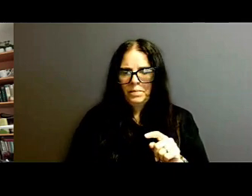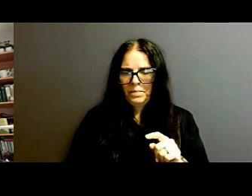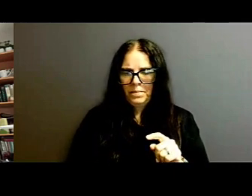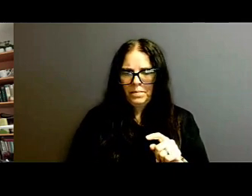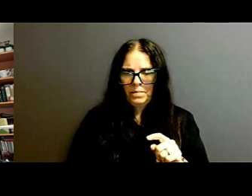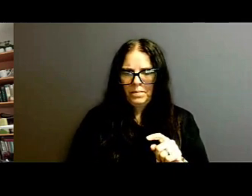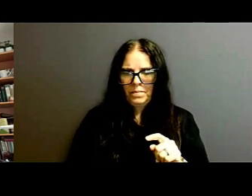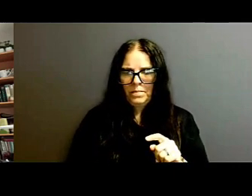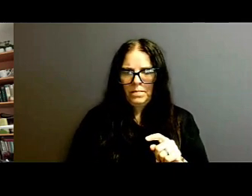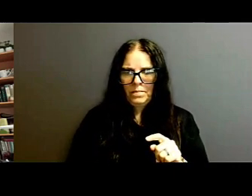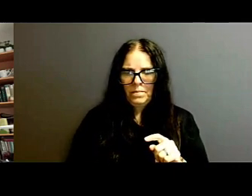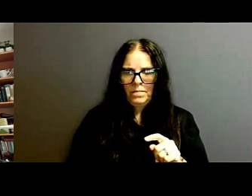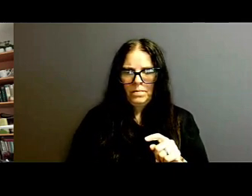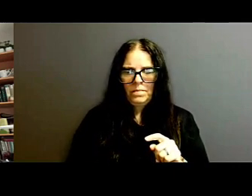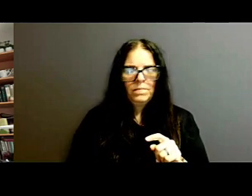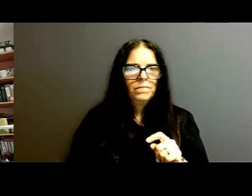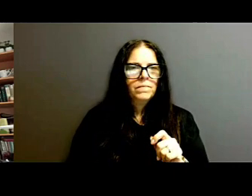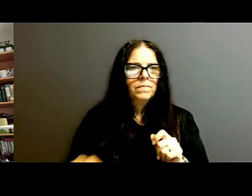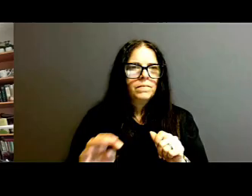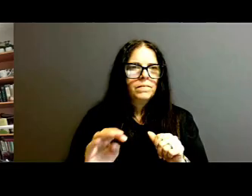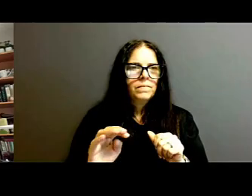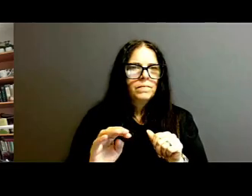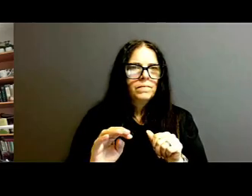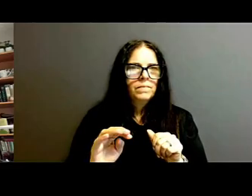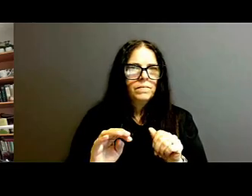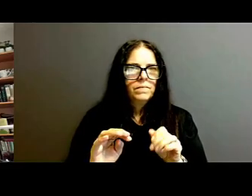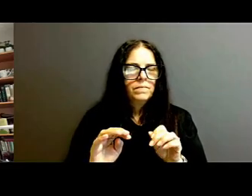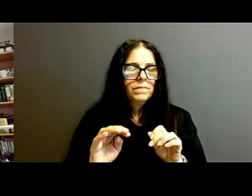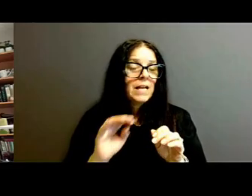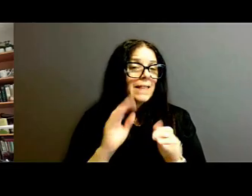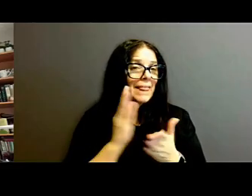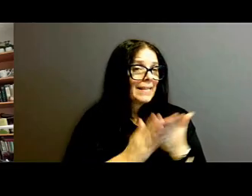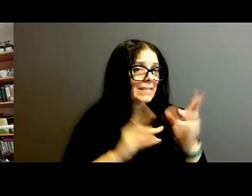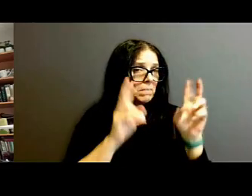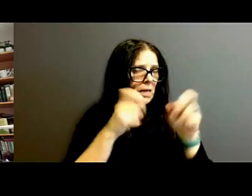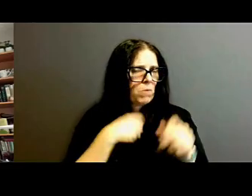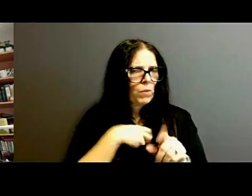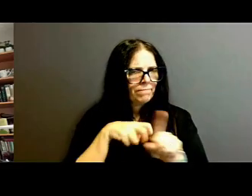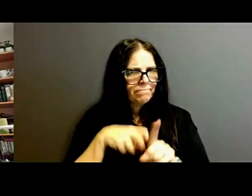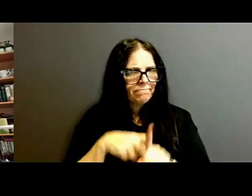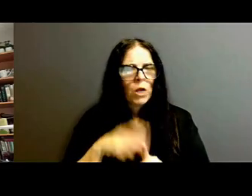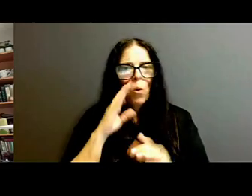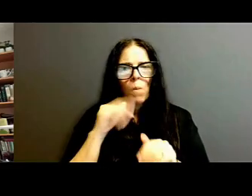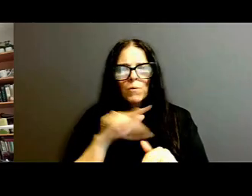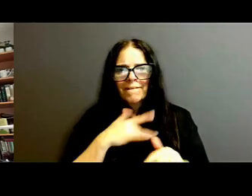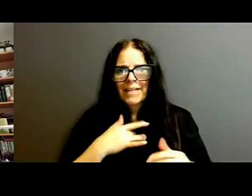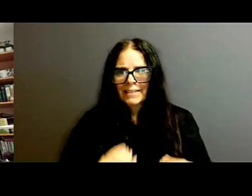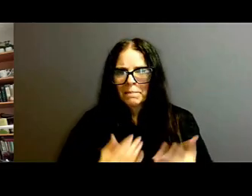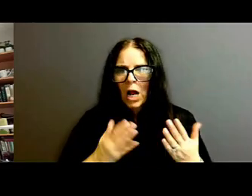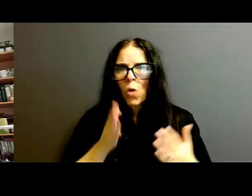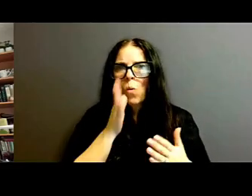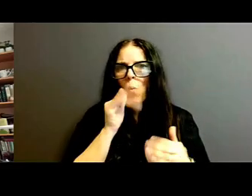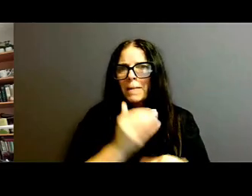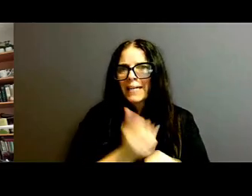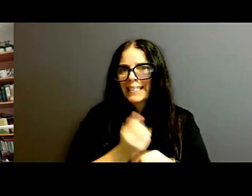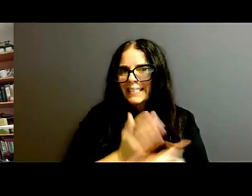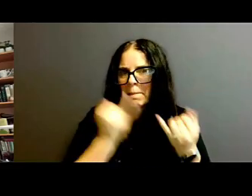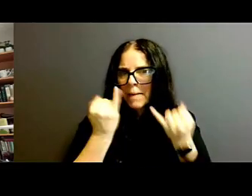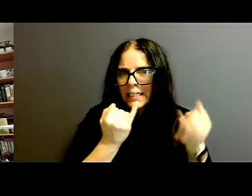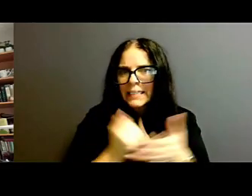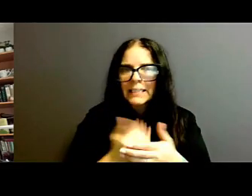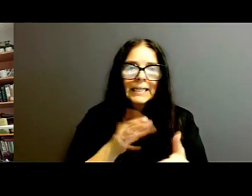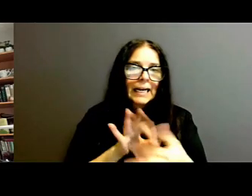the topics that we are touching on today. And again, we really hope you're going to get inspired. You're going to get some ideas. You will connect with some of